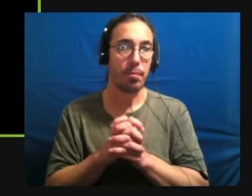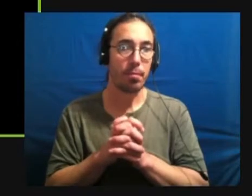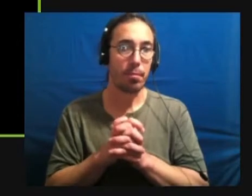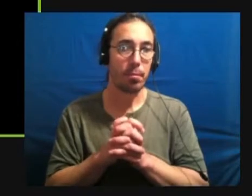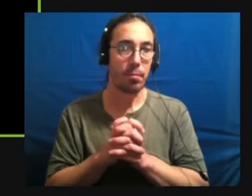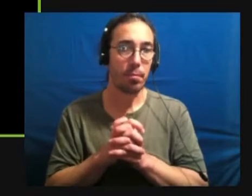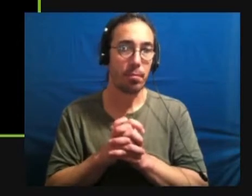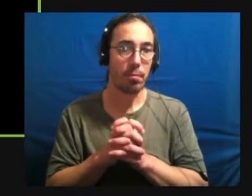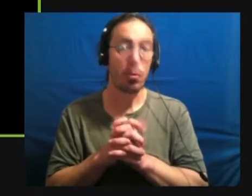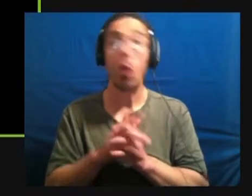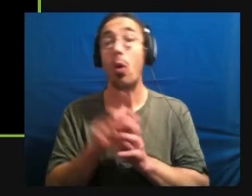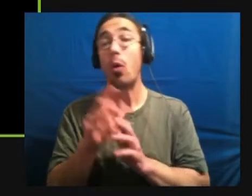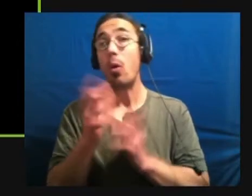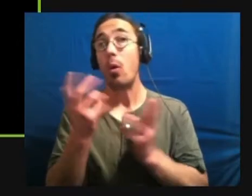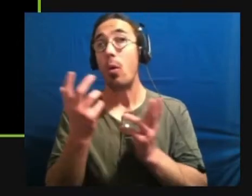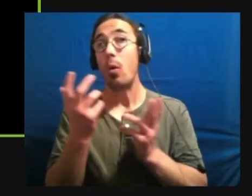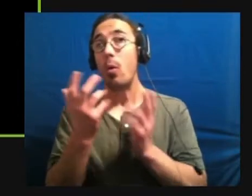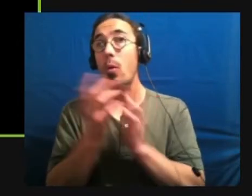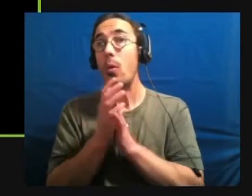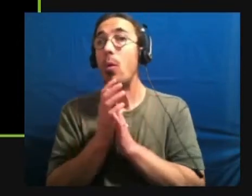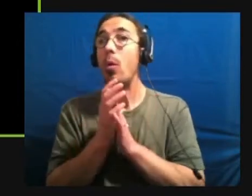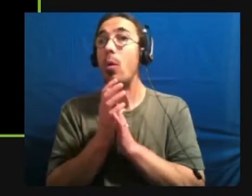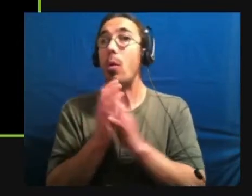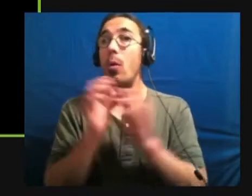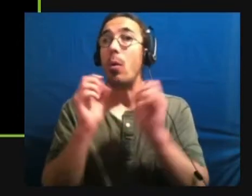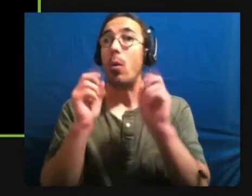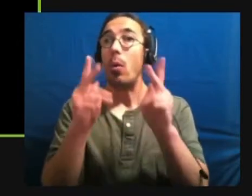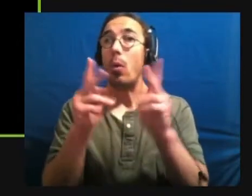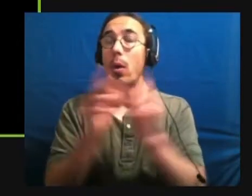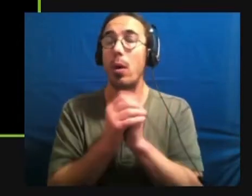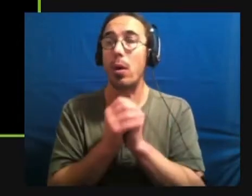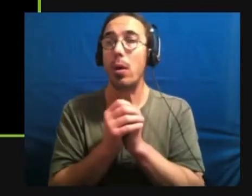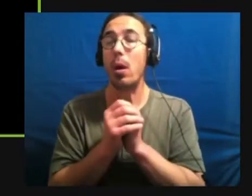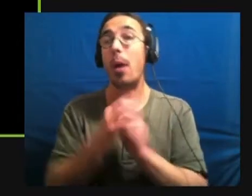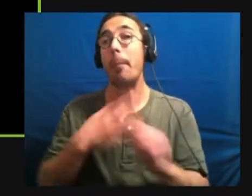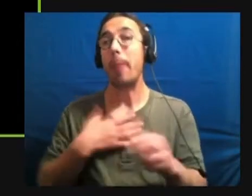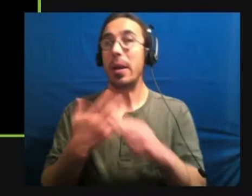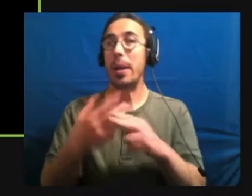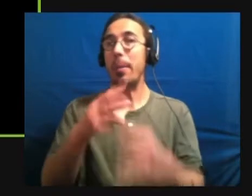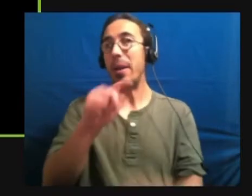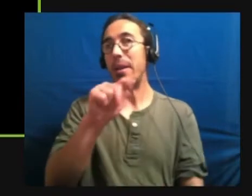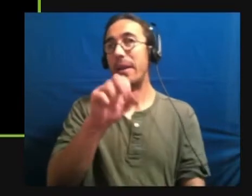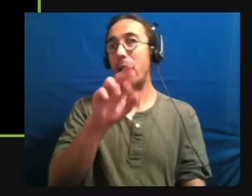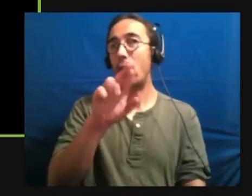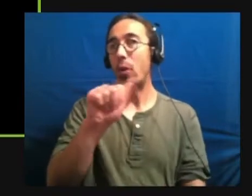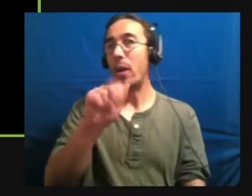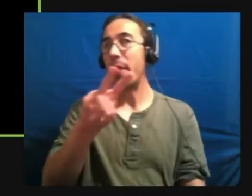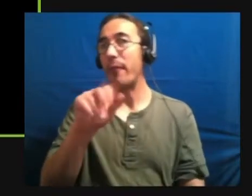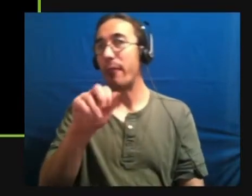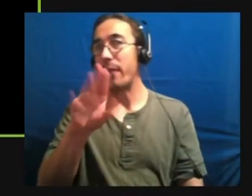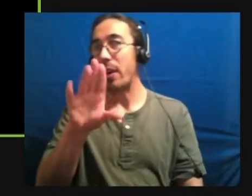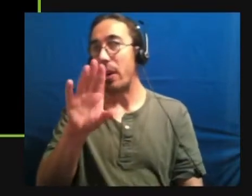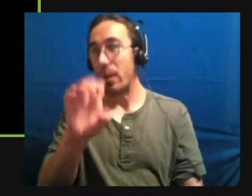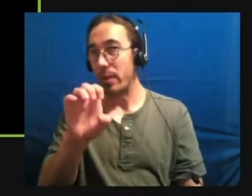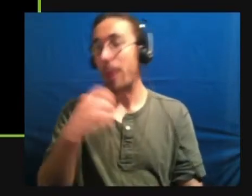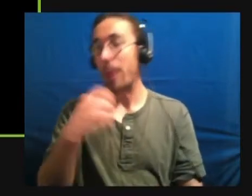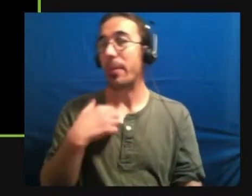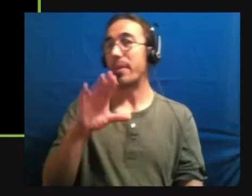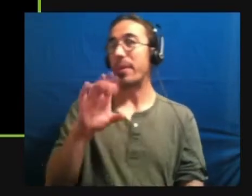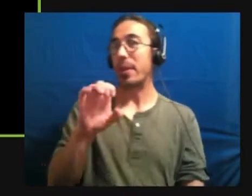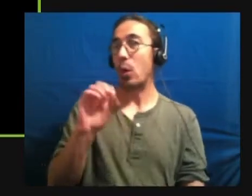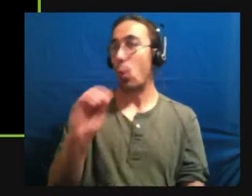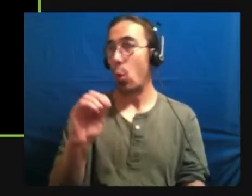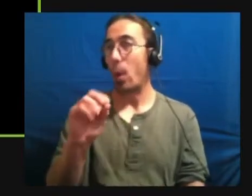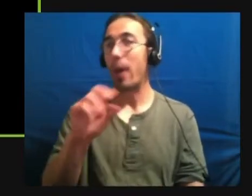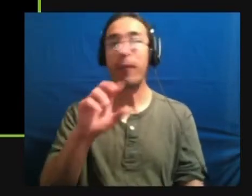off. Okay, so my name is Tara Vance. I'm the CEO of Neuroclastic. We